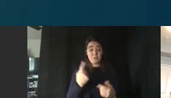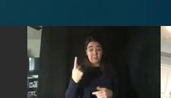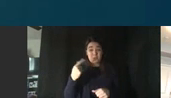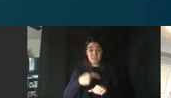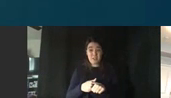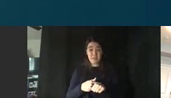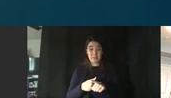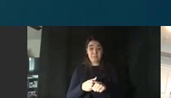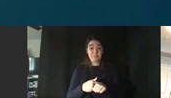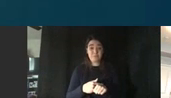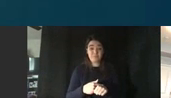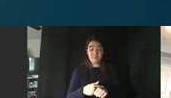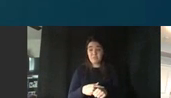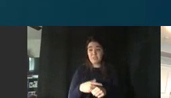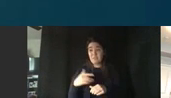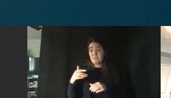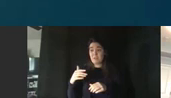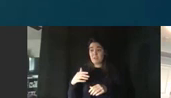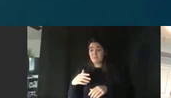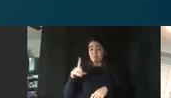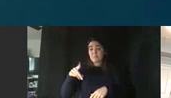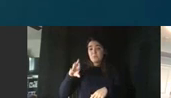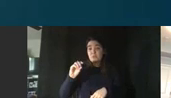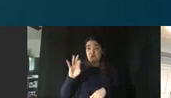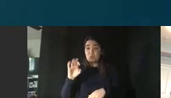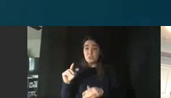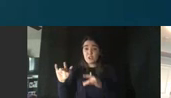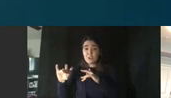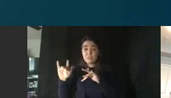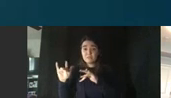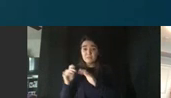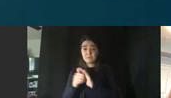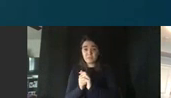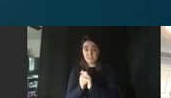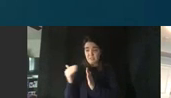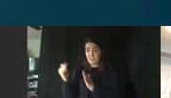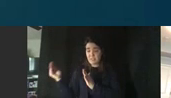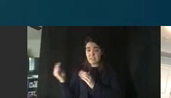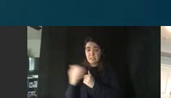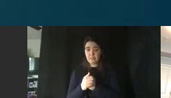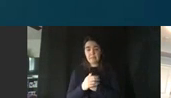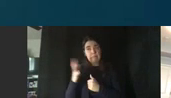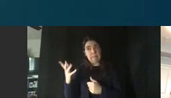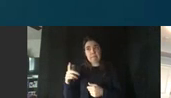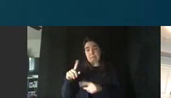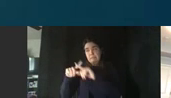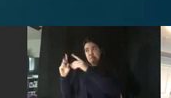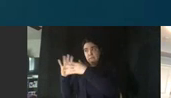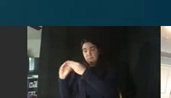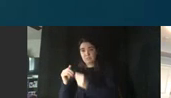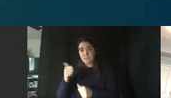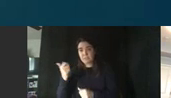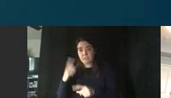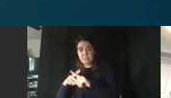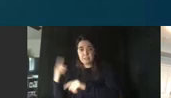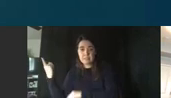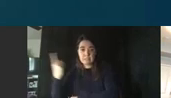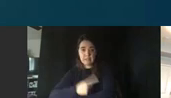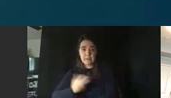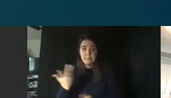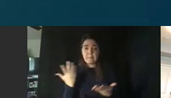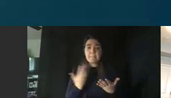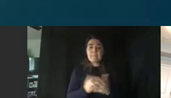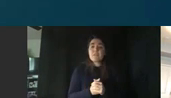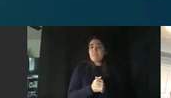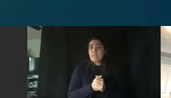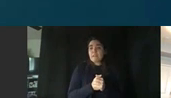the producer who was sitting next to me in the own house that I was living in. But it's a story for another day. But I would